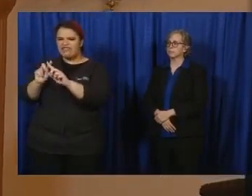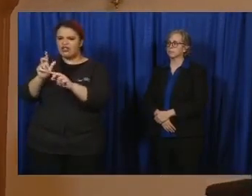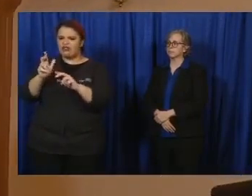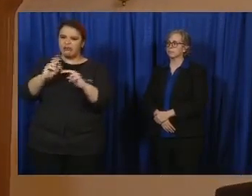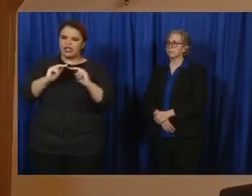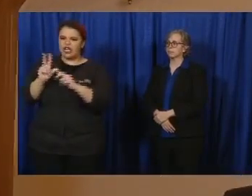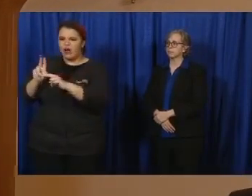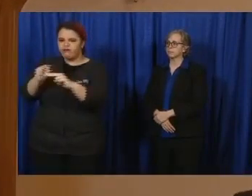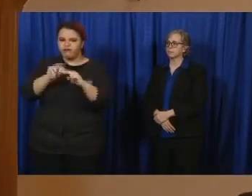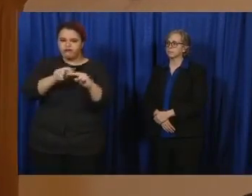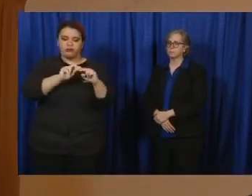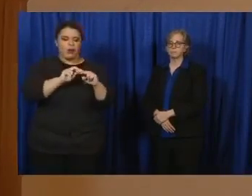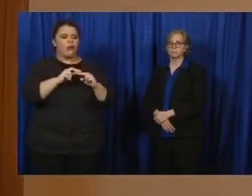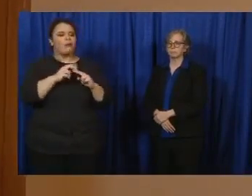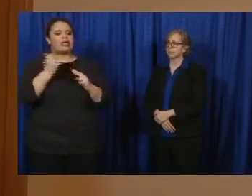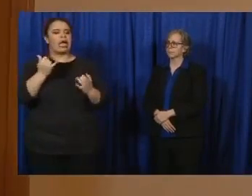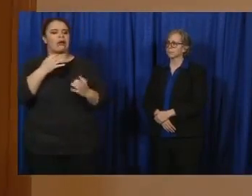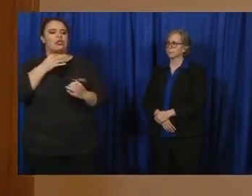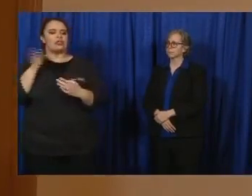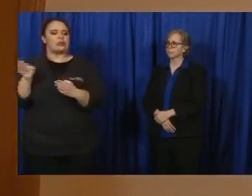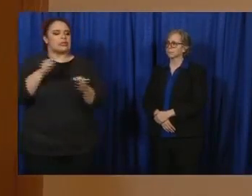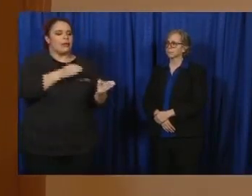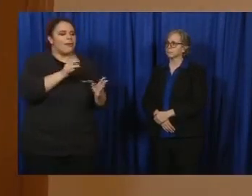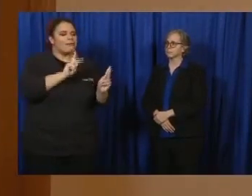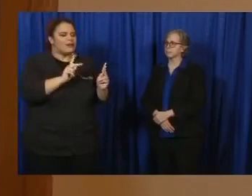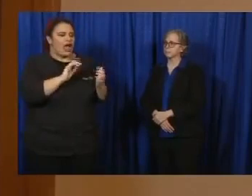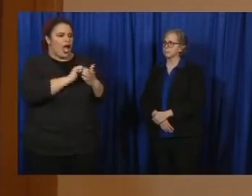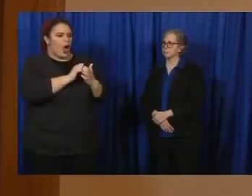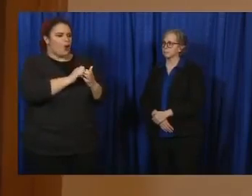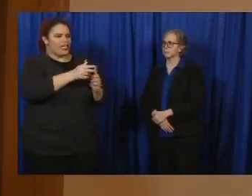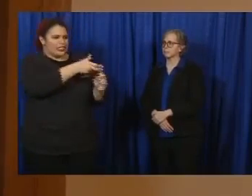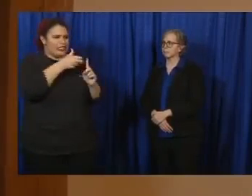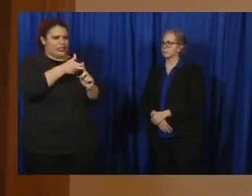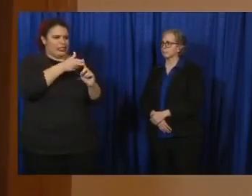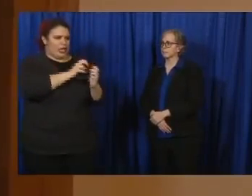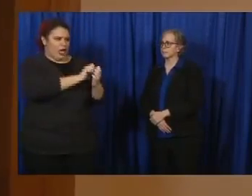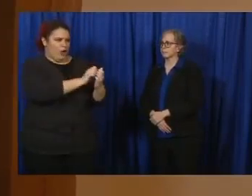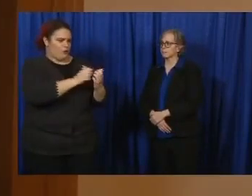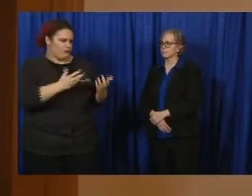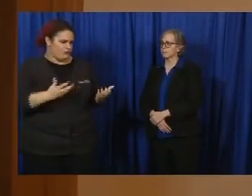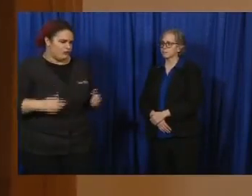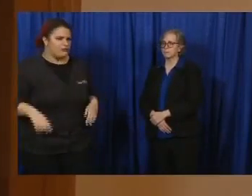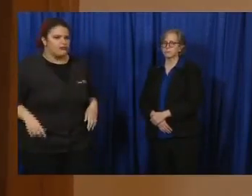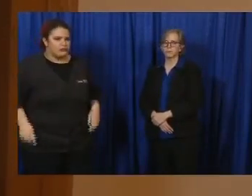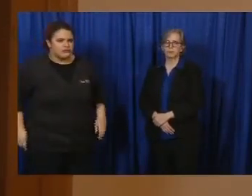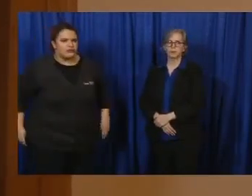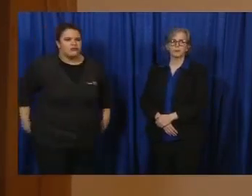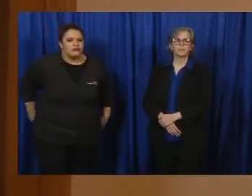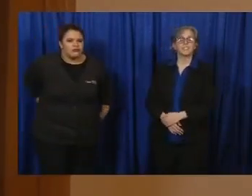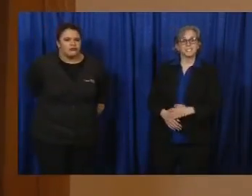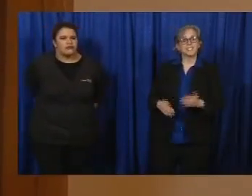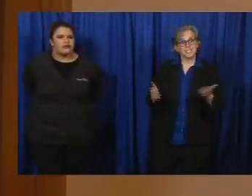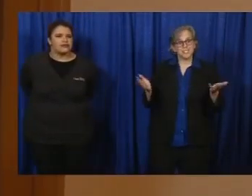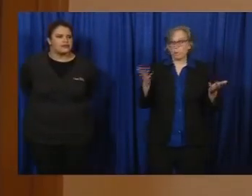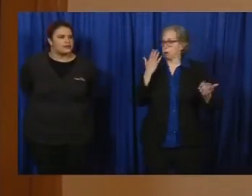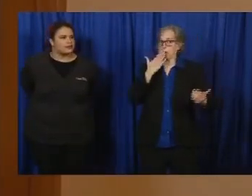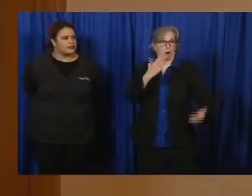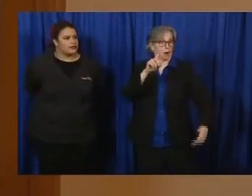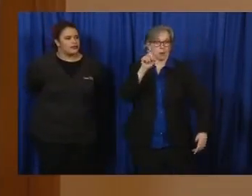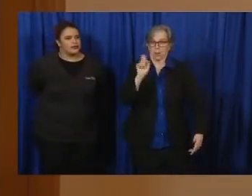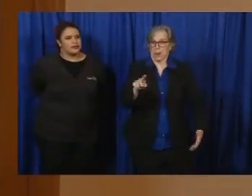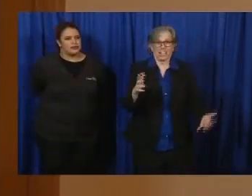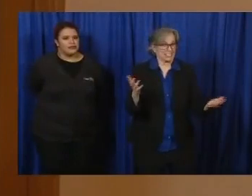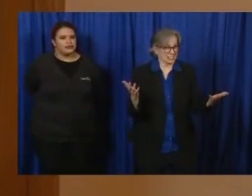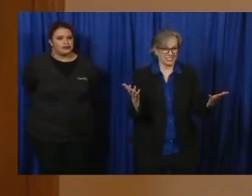and what are we doing to bring in more nurses, more doctors? Thank you so much. That's a great point. When we talk about capacity, some of it